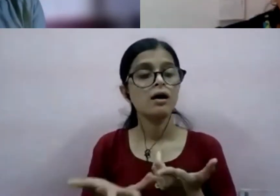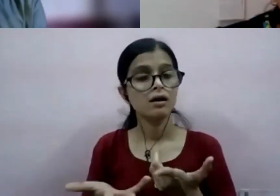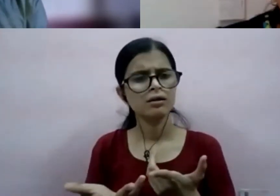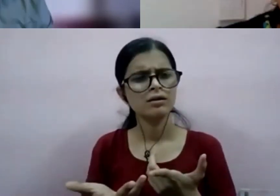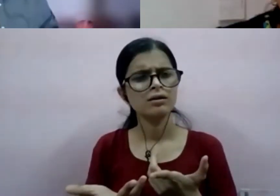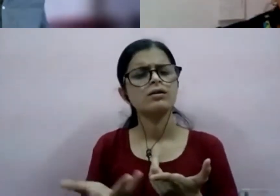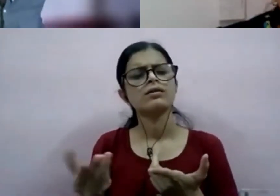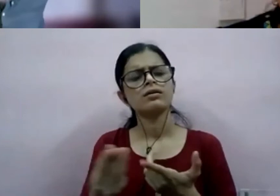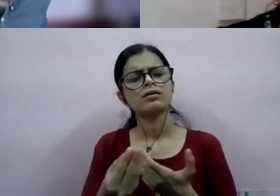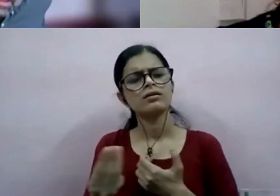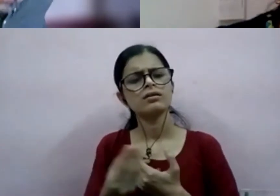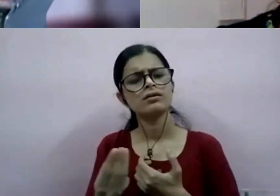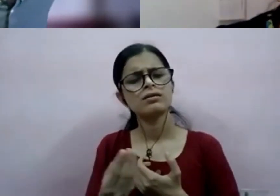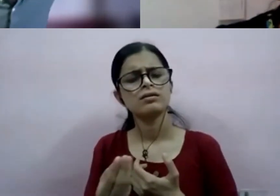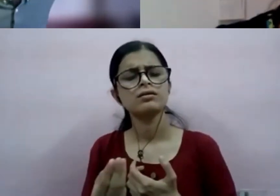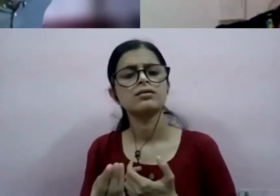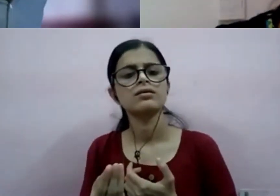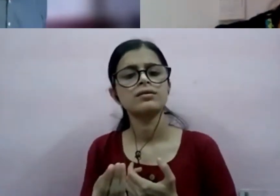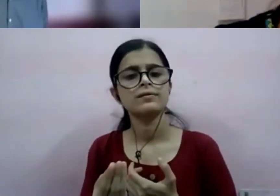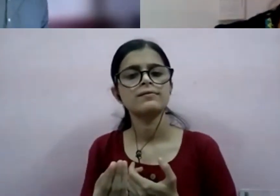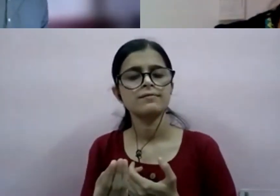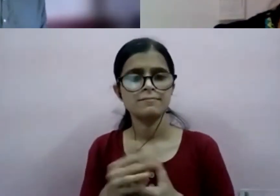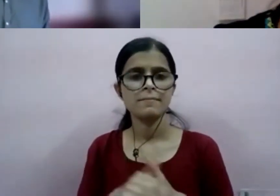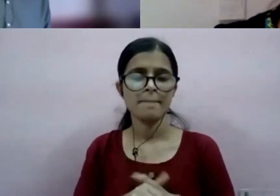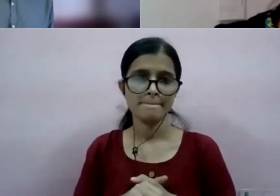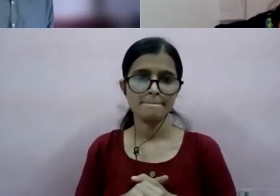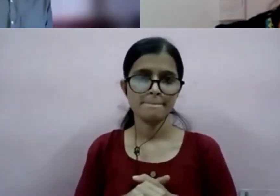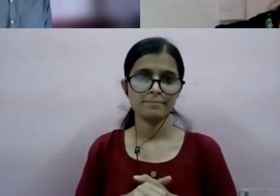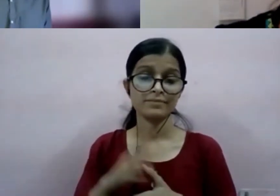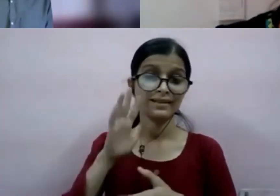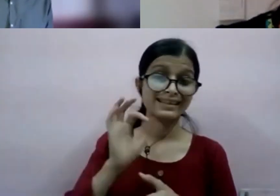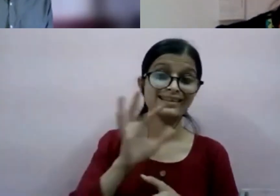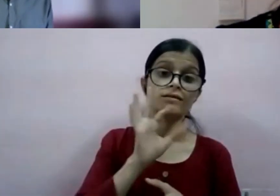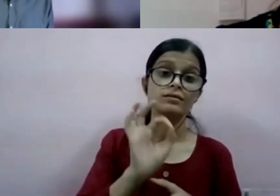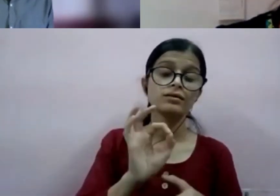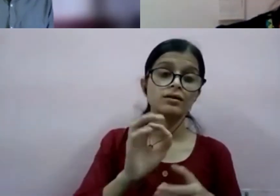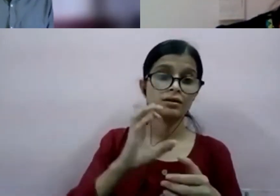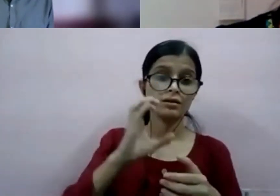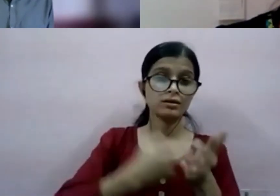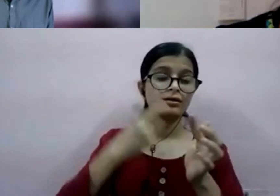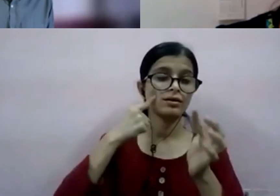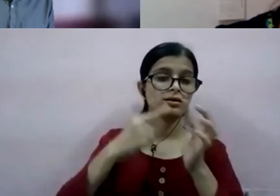big influences on me as I developed my ideas around critical realism and disability was the work of,